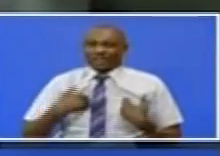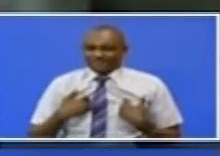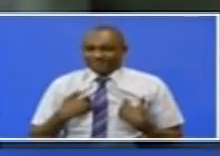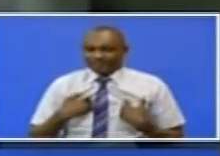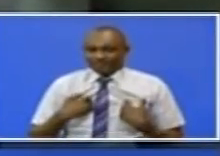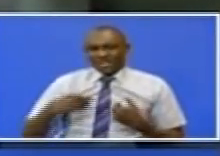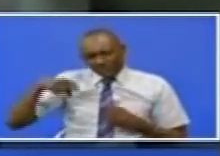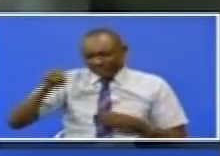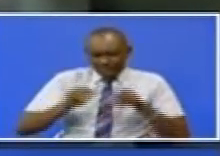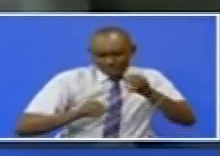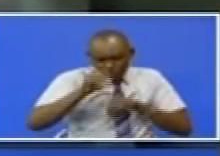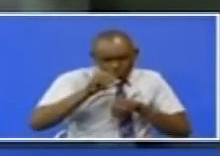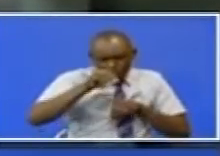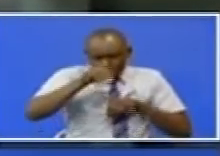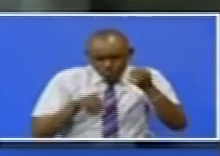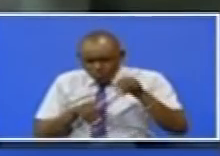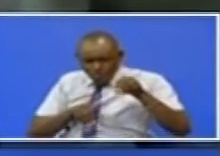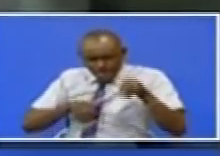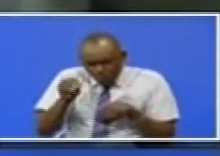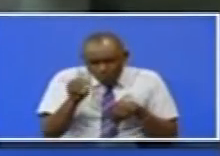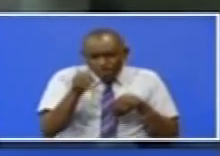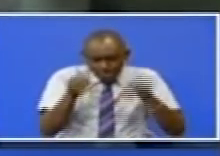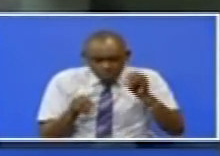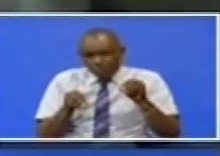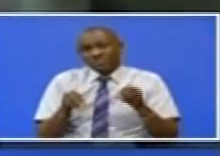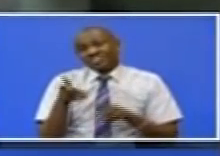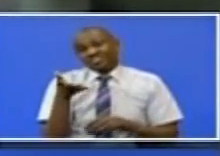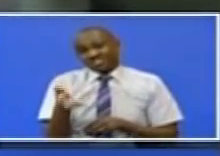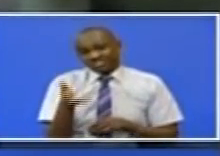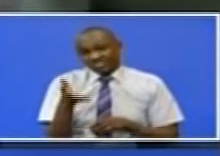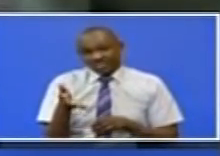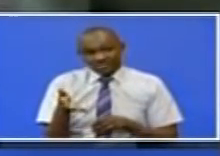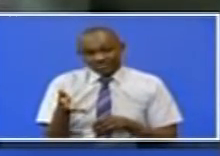and they have been drafting and correcting the